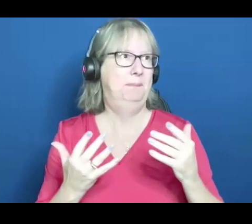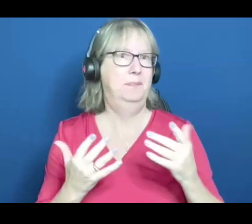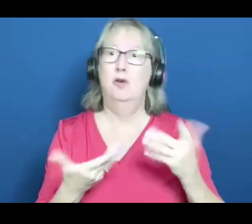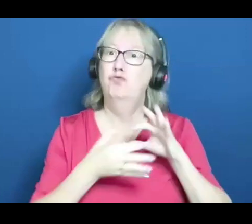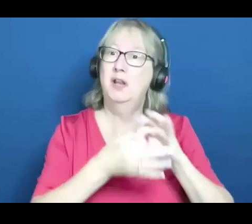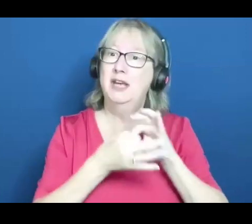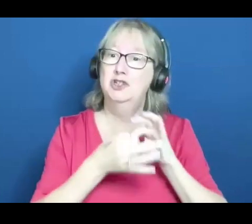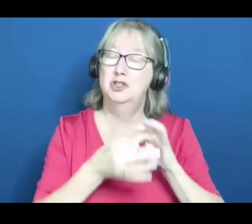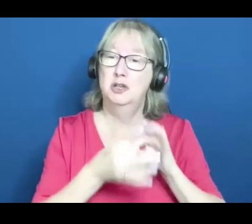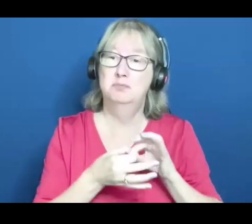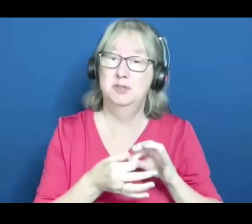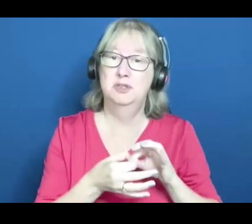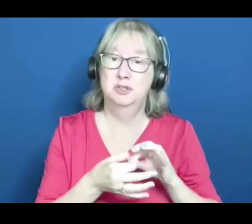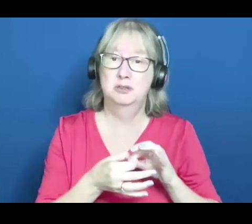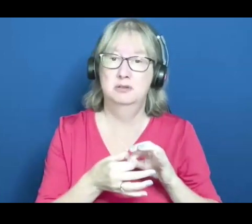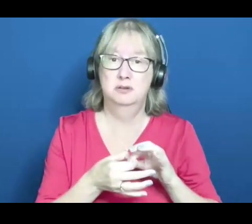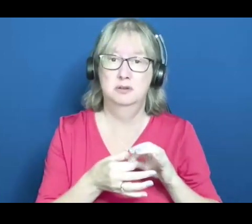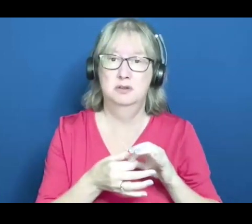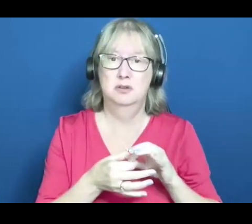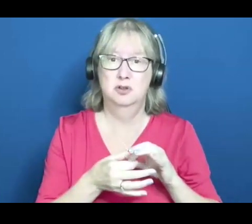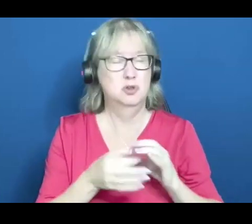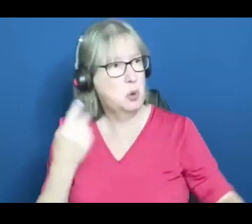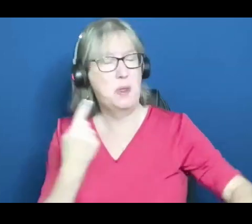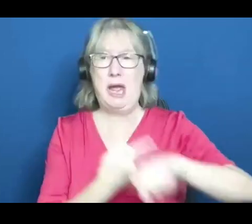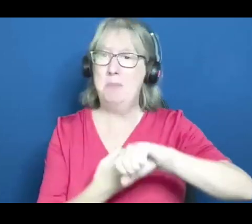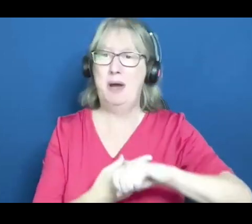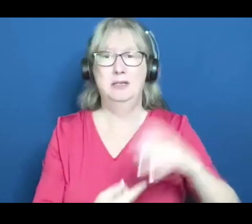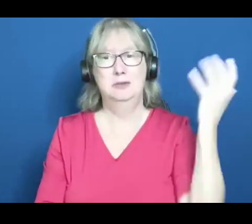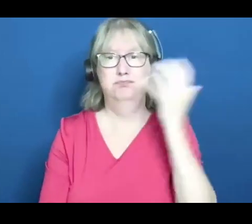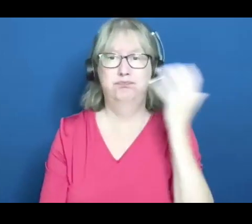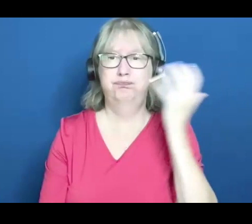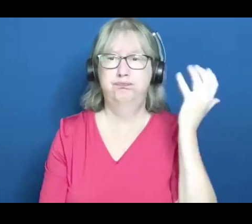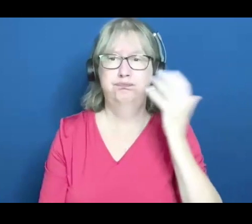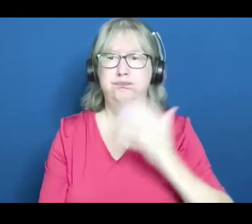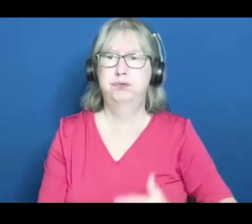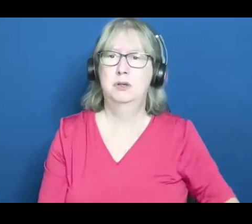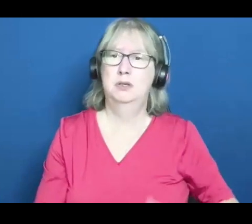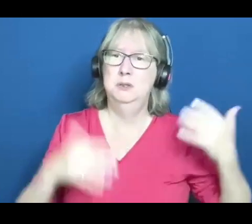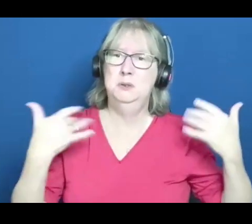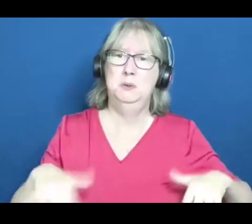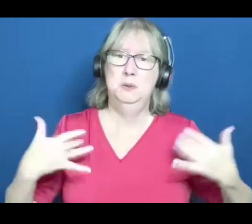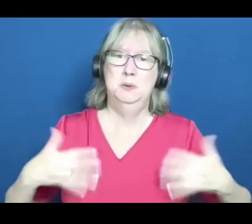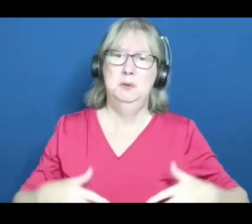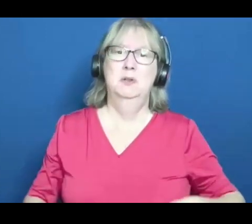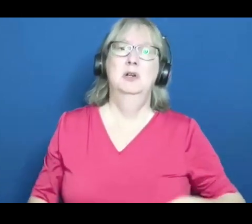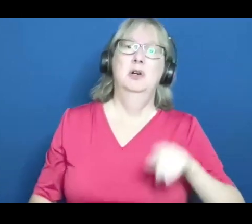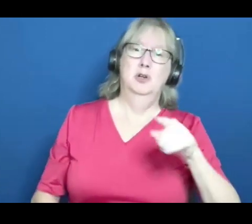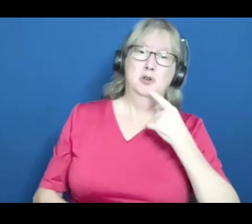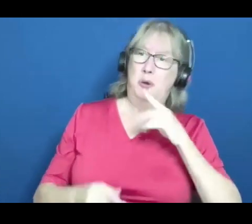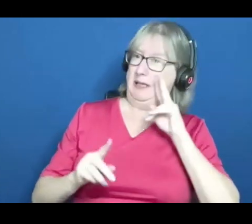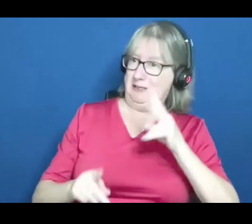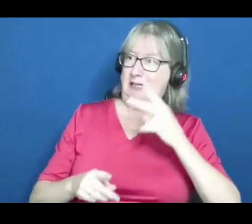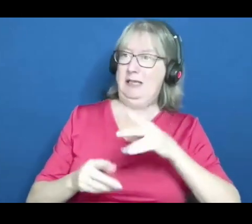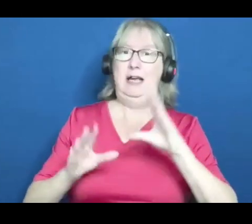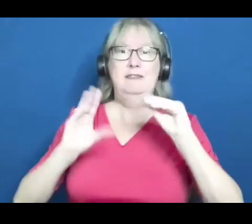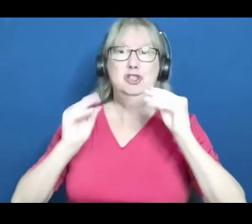relationships and everything. So yeah, it's quite a big stat. And I think the big thing with a lot of the comments coming in and the